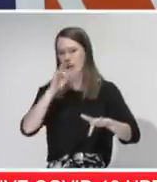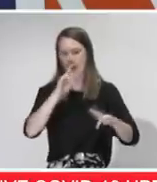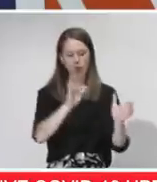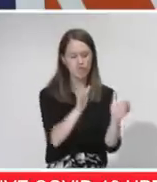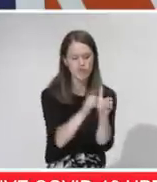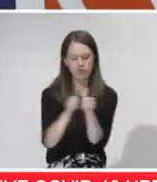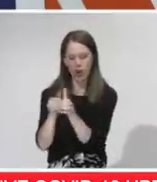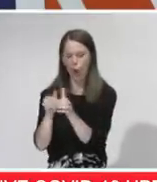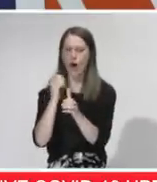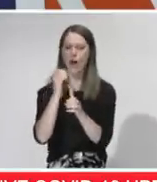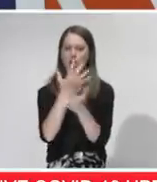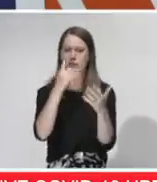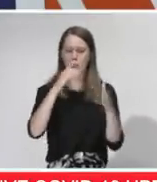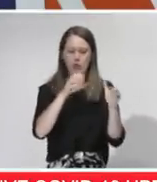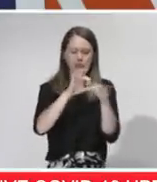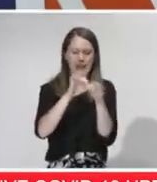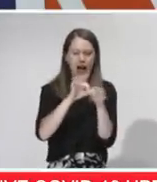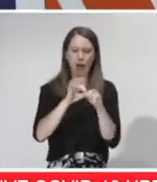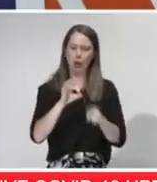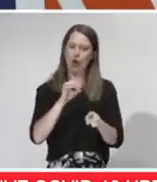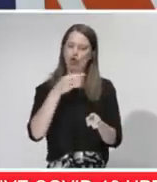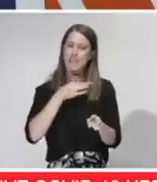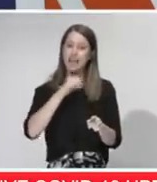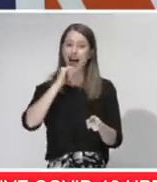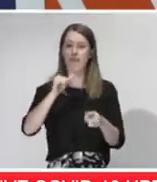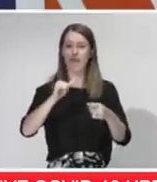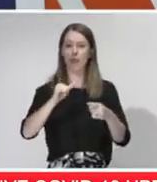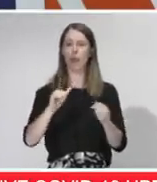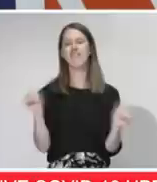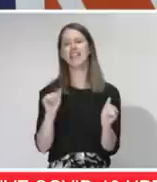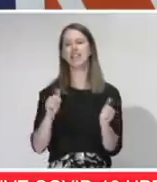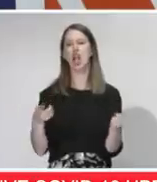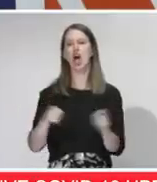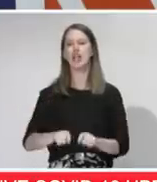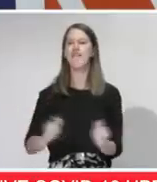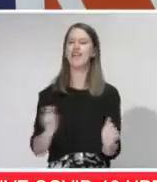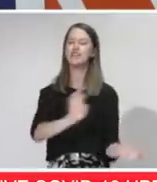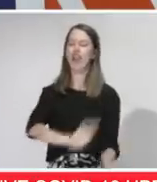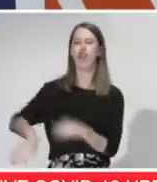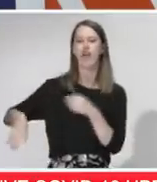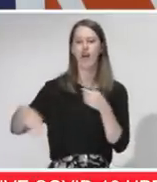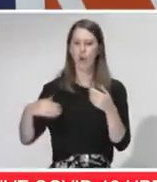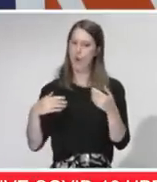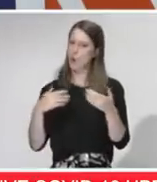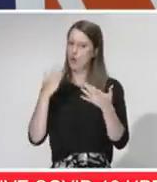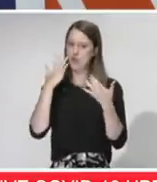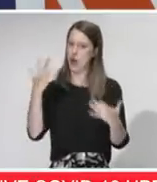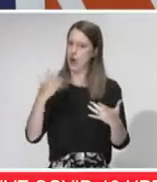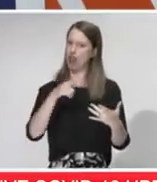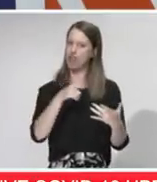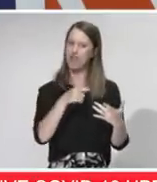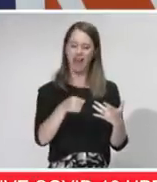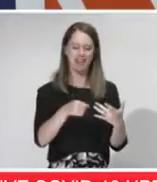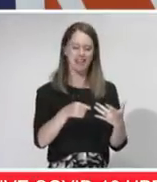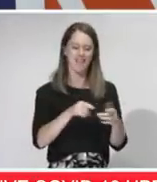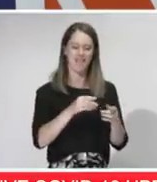and in larger numbers, but that too poses a risk if lockdown is lifted before we have firm evidence the virus is under